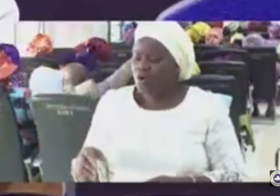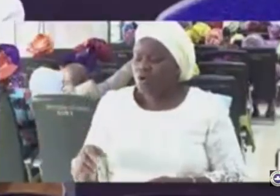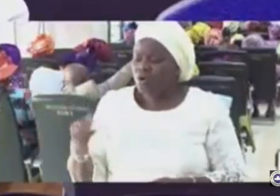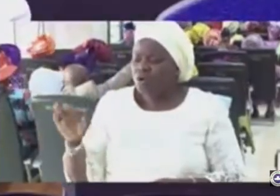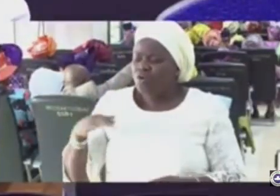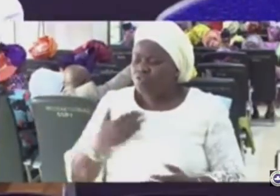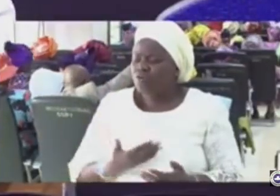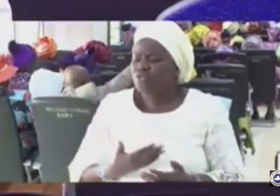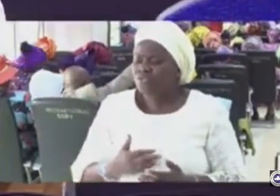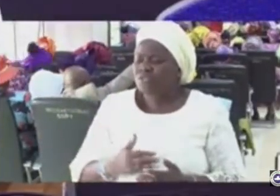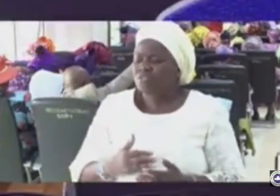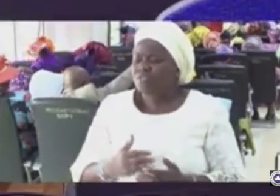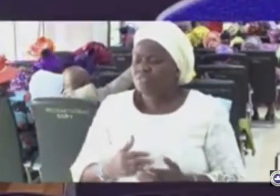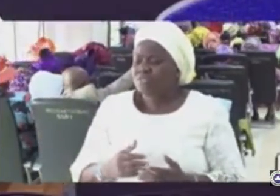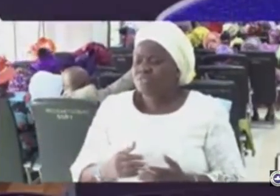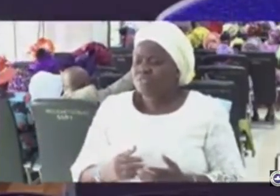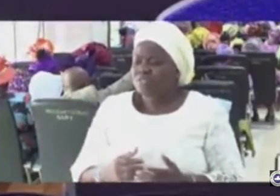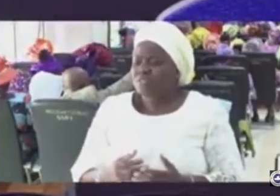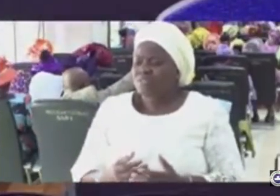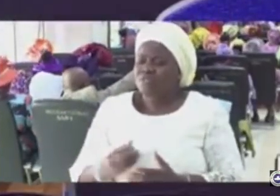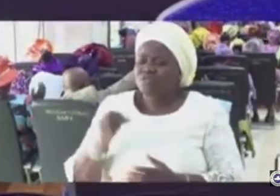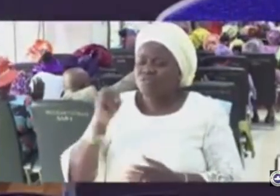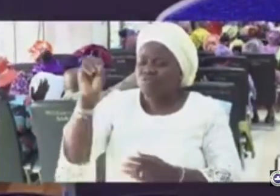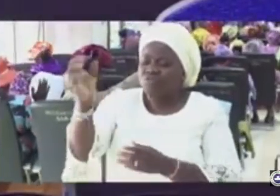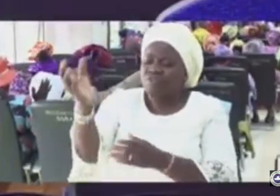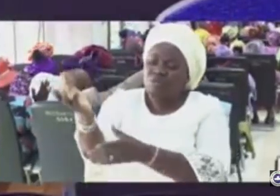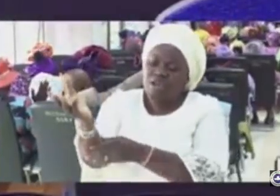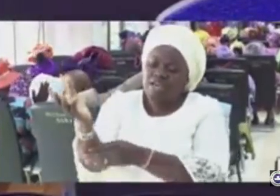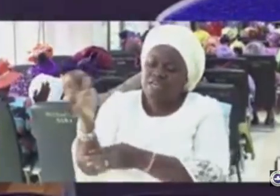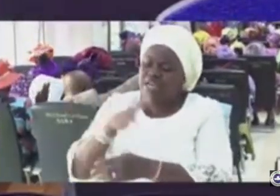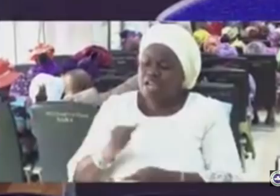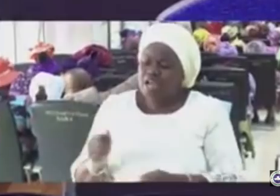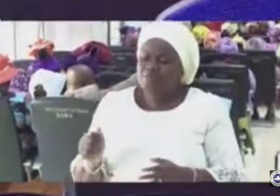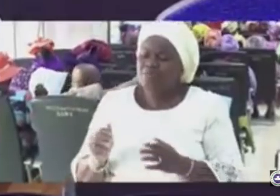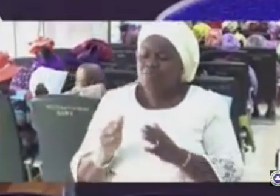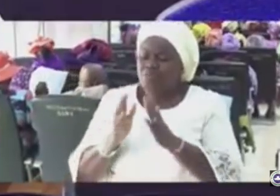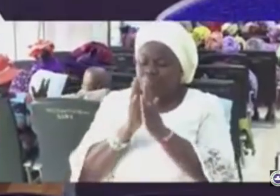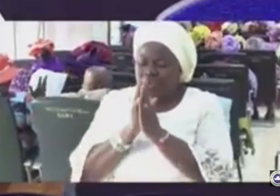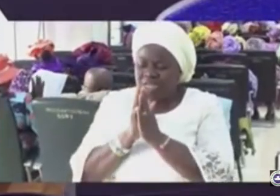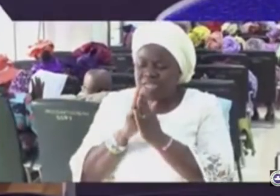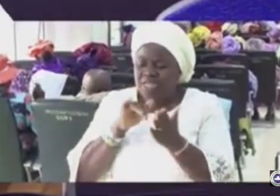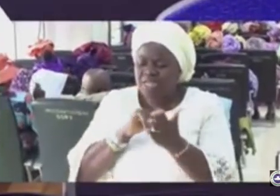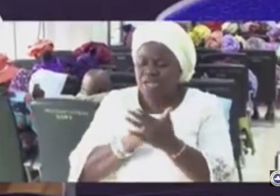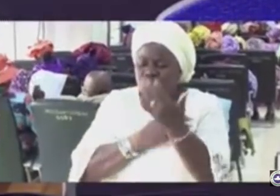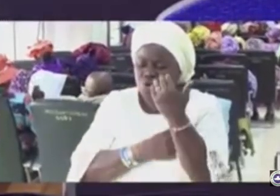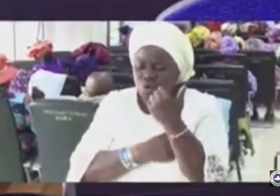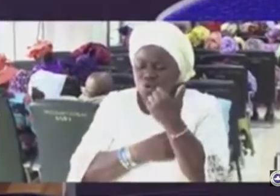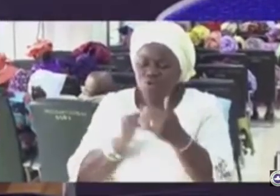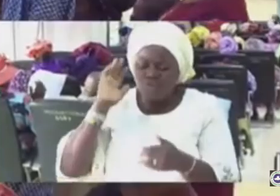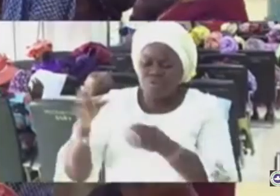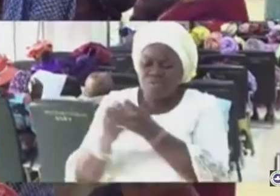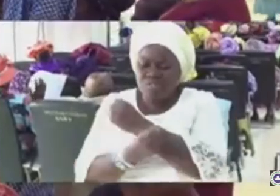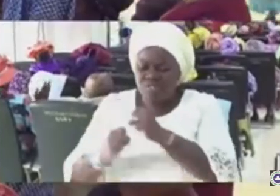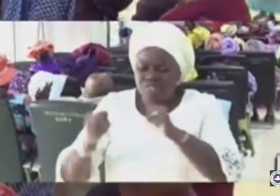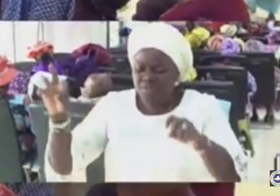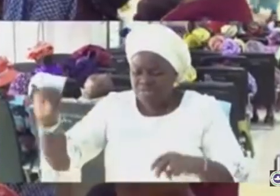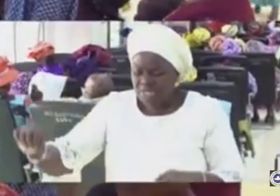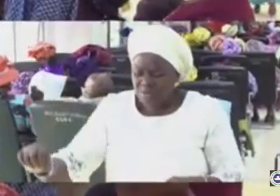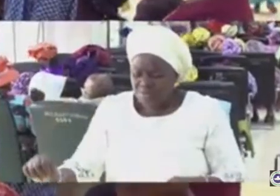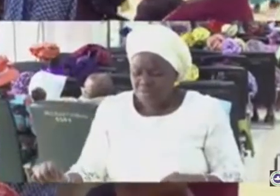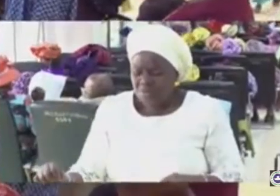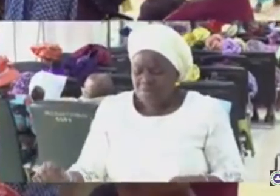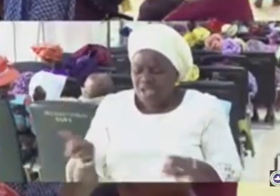them. Pray that the one who saved our souls will save their own souls also. Talk to the Almighty God that God will give them a